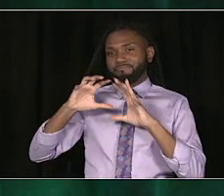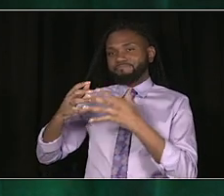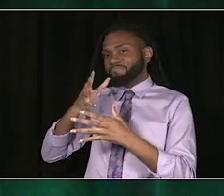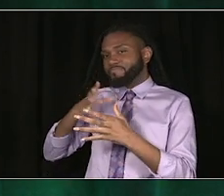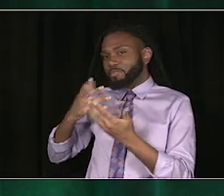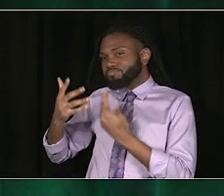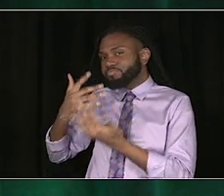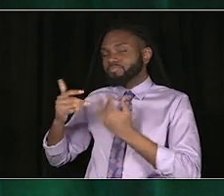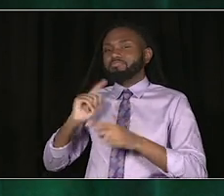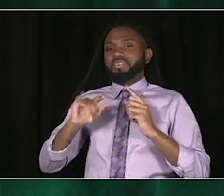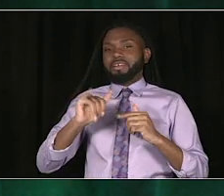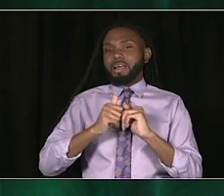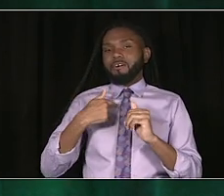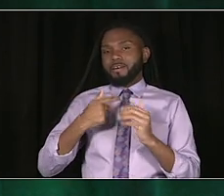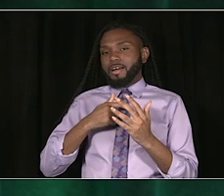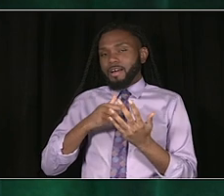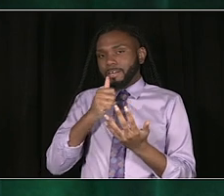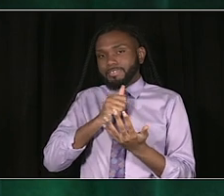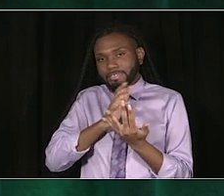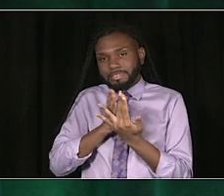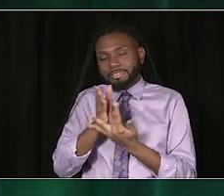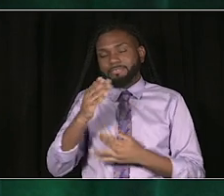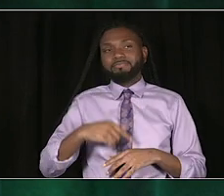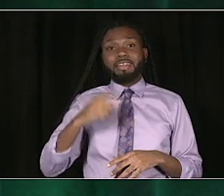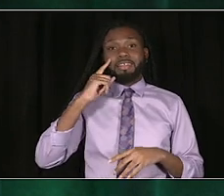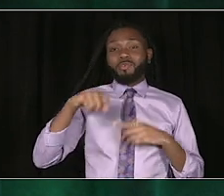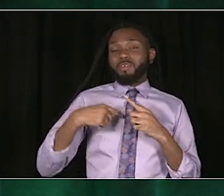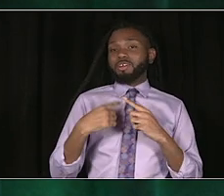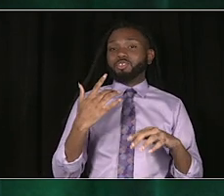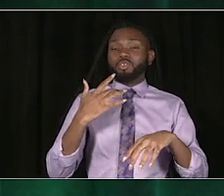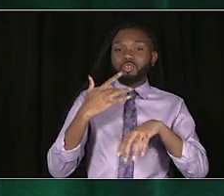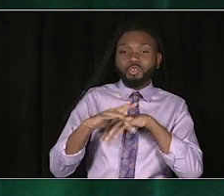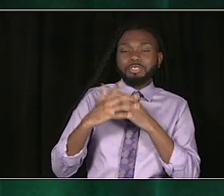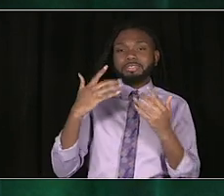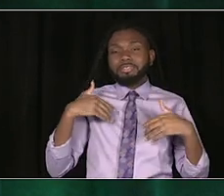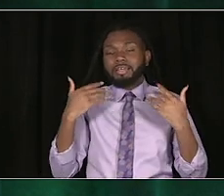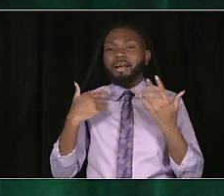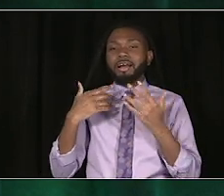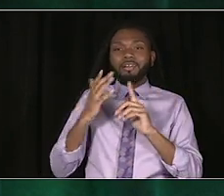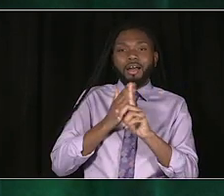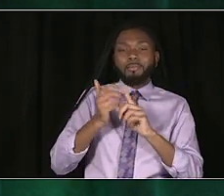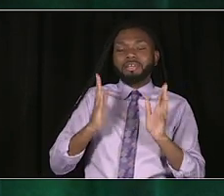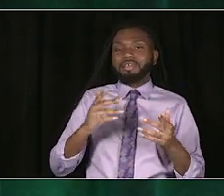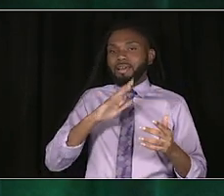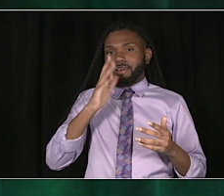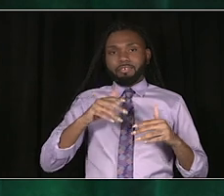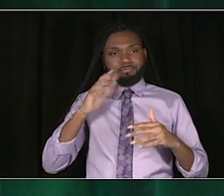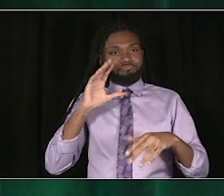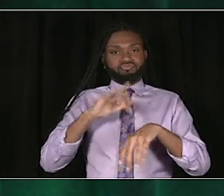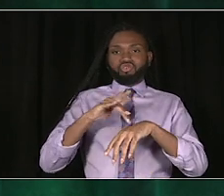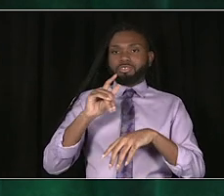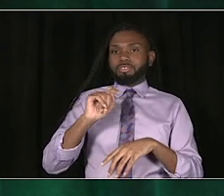how I've really made it through. I think when I was an early young lobbyist, I'd never done telecom. It was very white, male